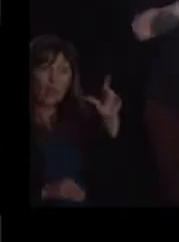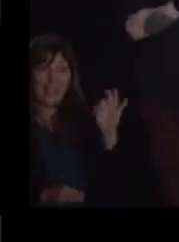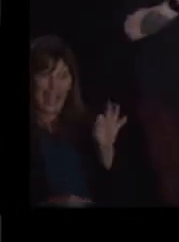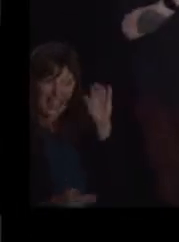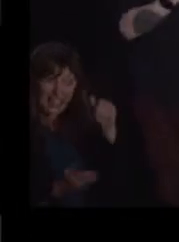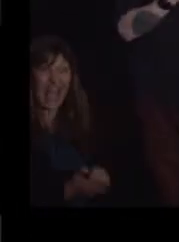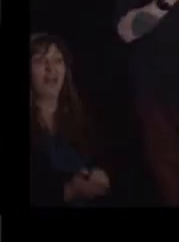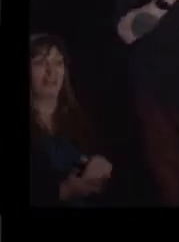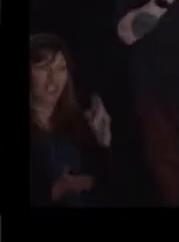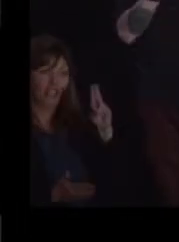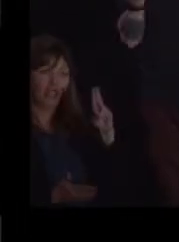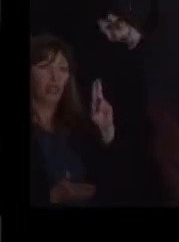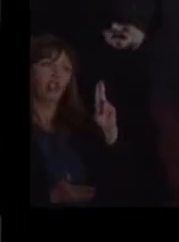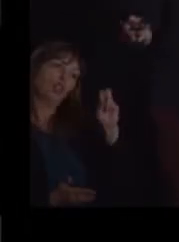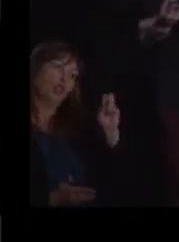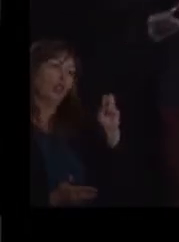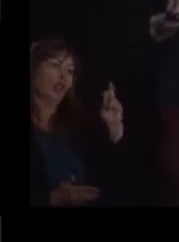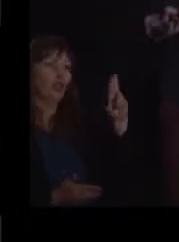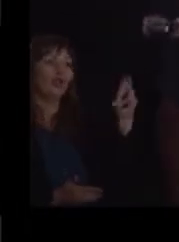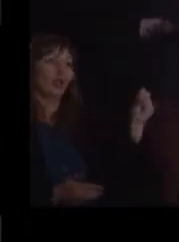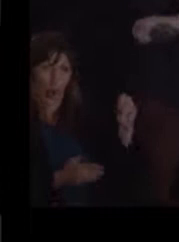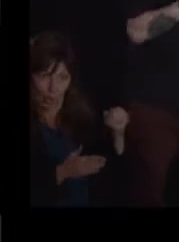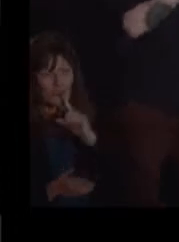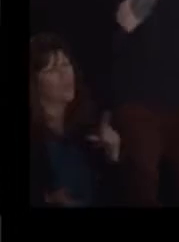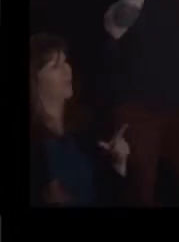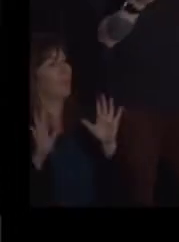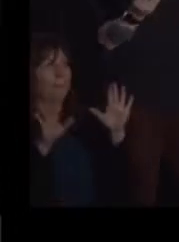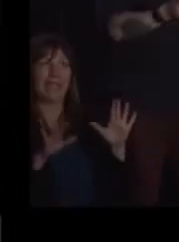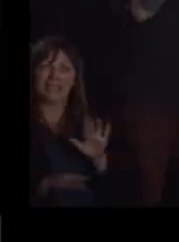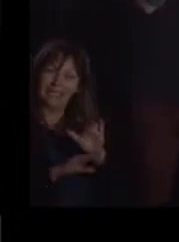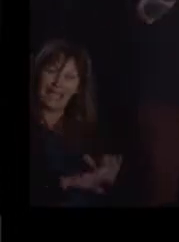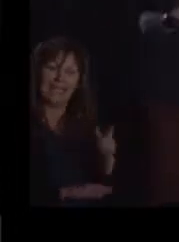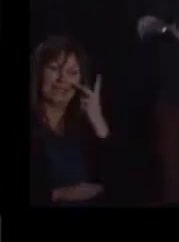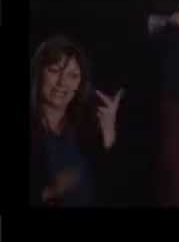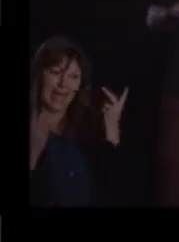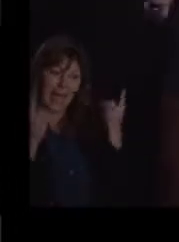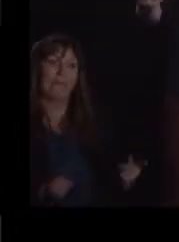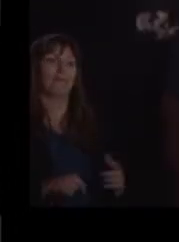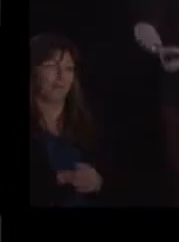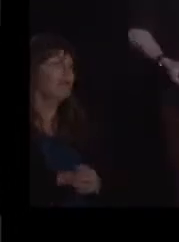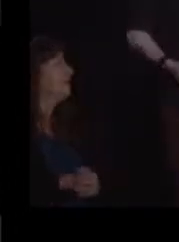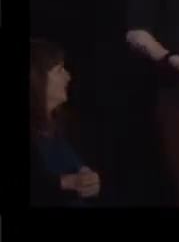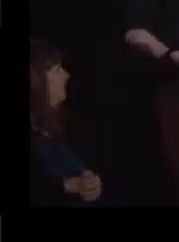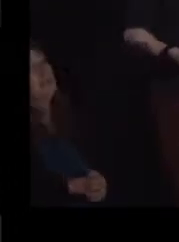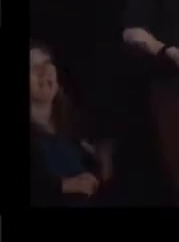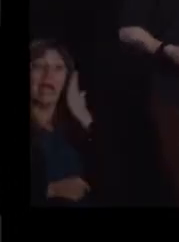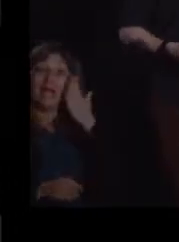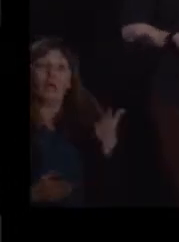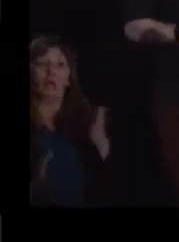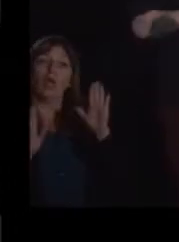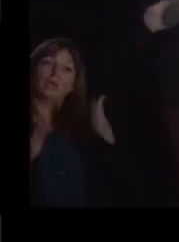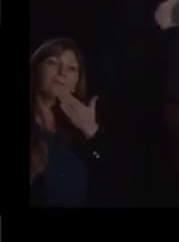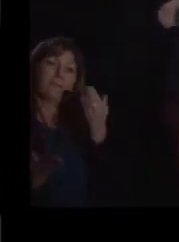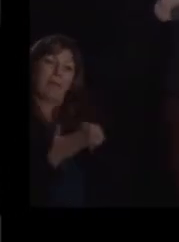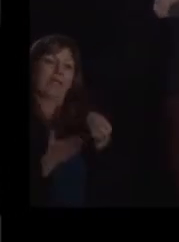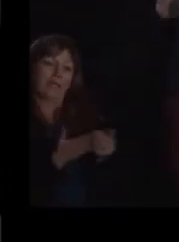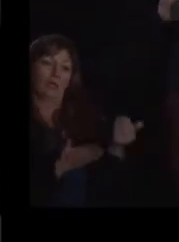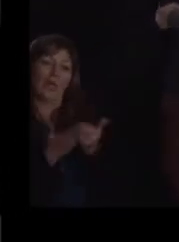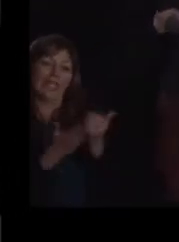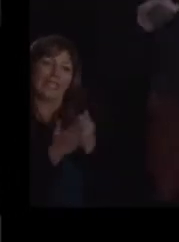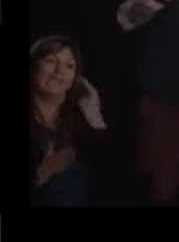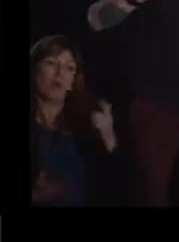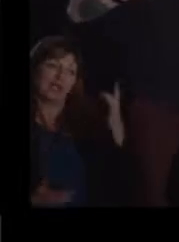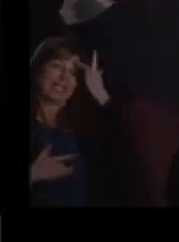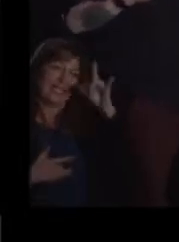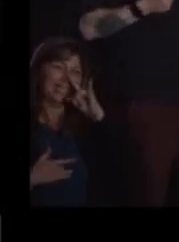emotional, humbling, incredible evening for that to happen. And it was just lovely that I knew it was raising money for children. But then,